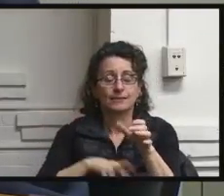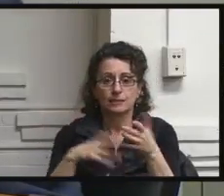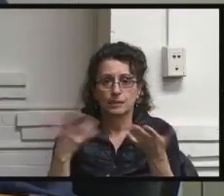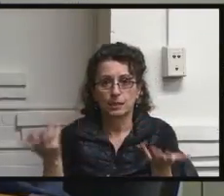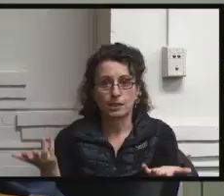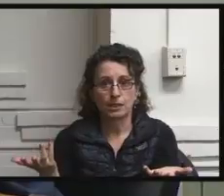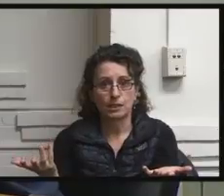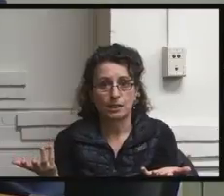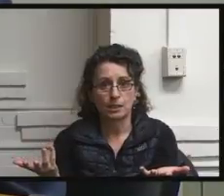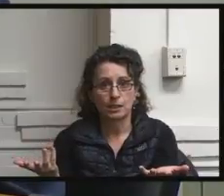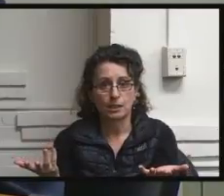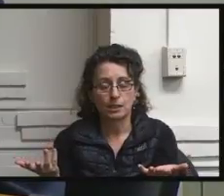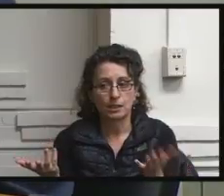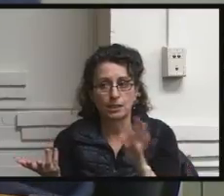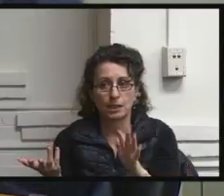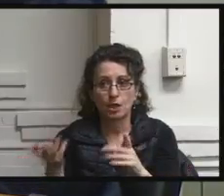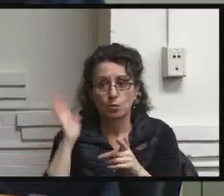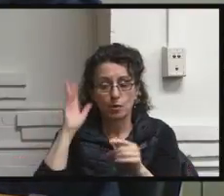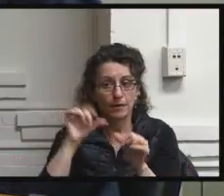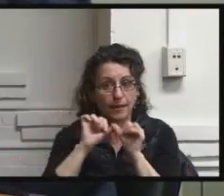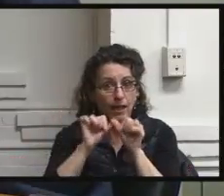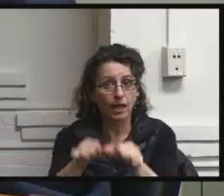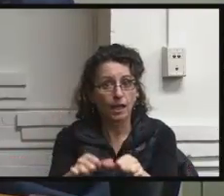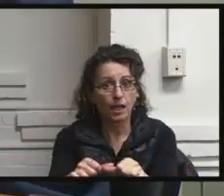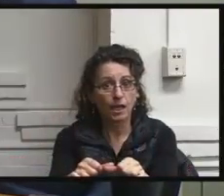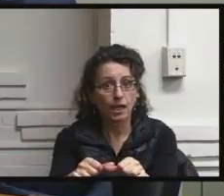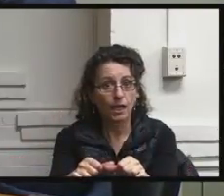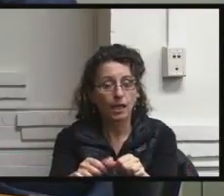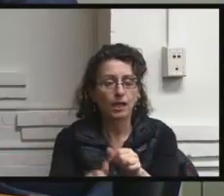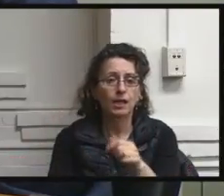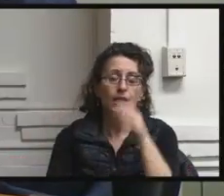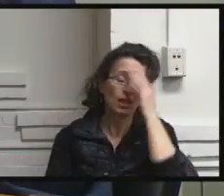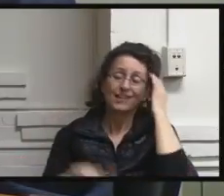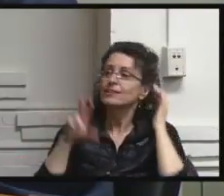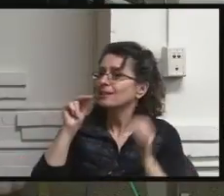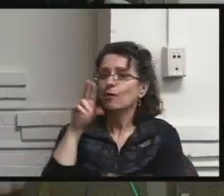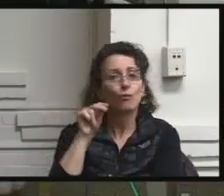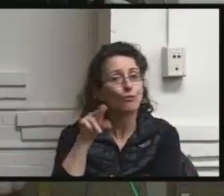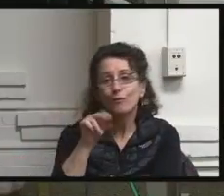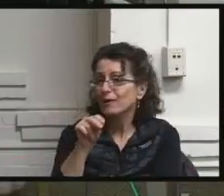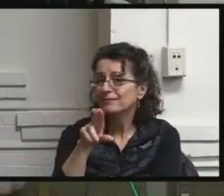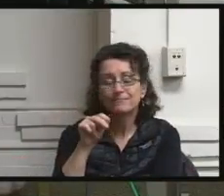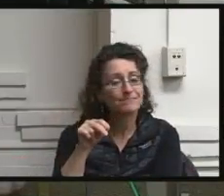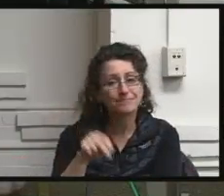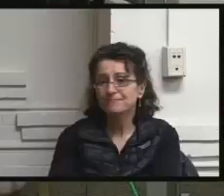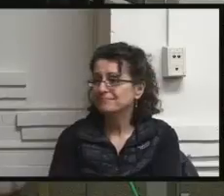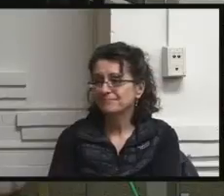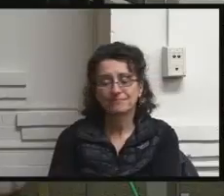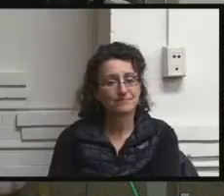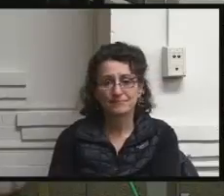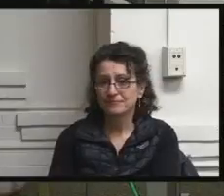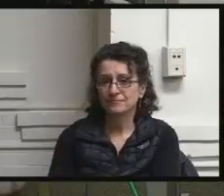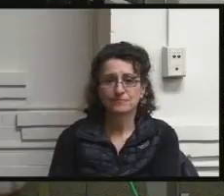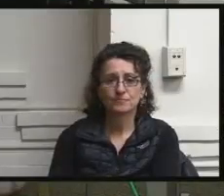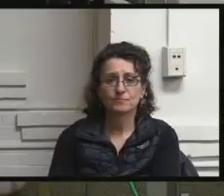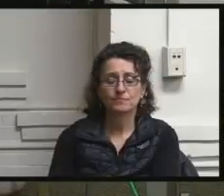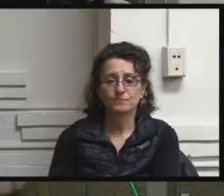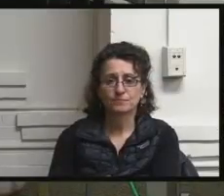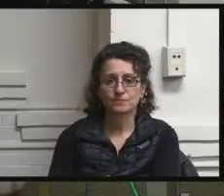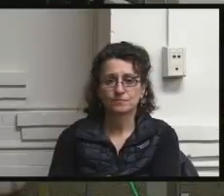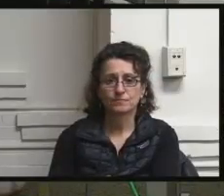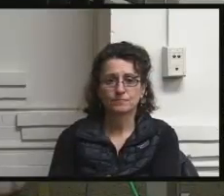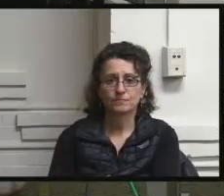said, is the flower, is the lights, is that all gonna go away? No, and what's gonna happen, John, is when you look at